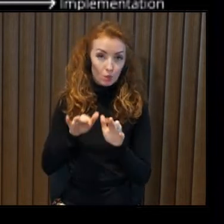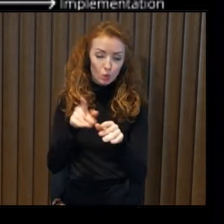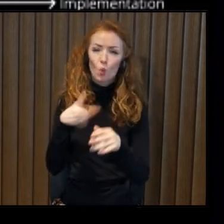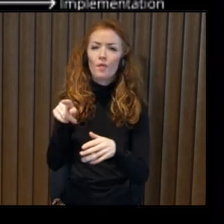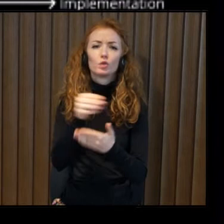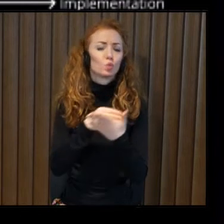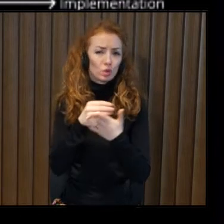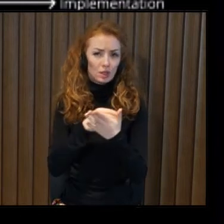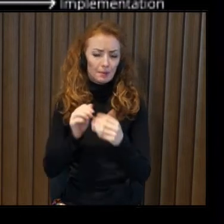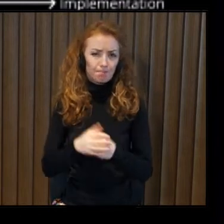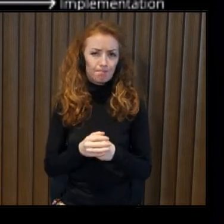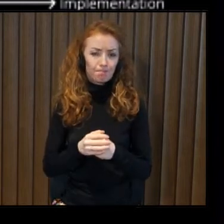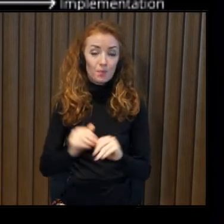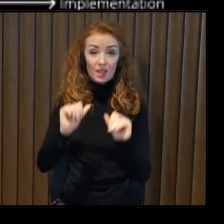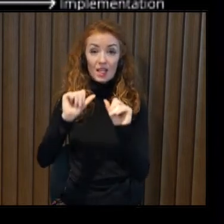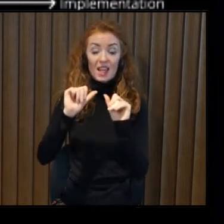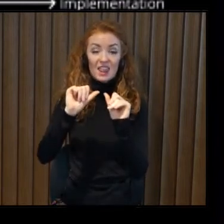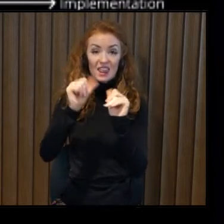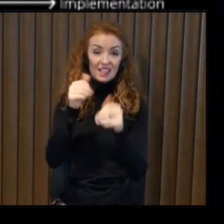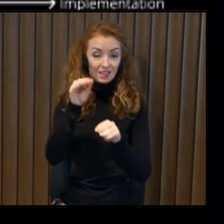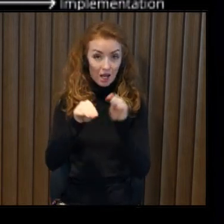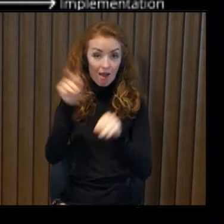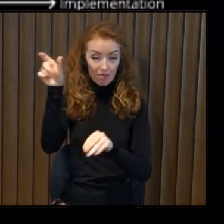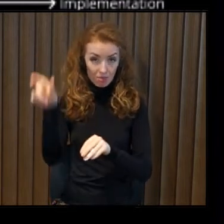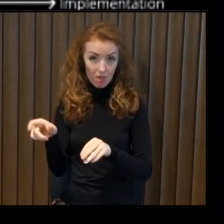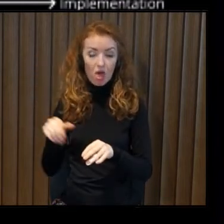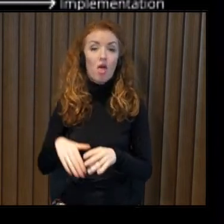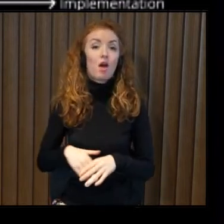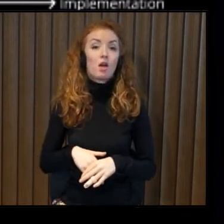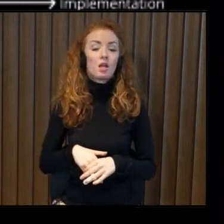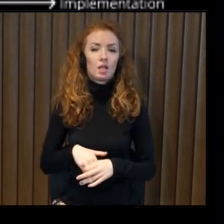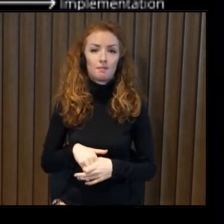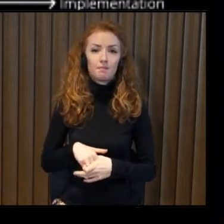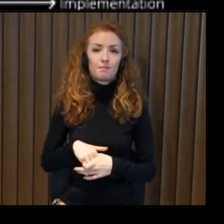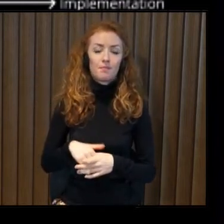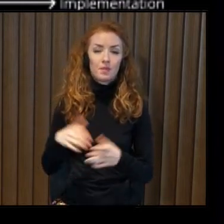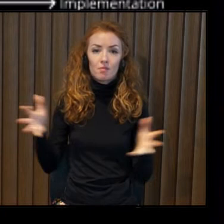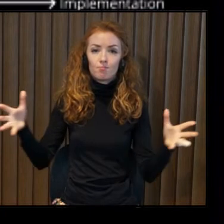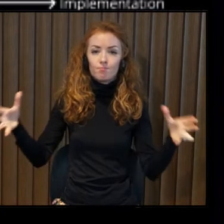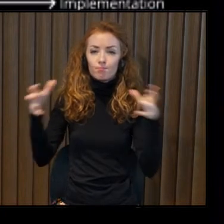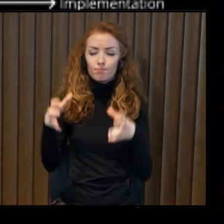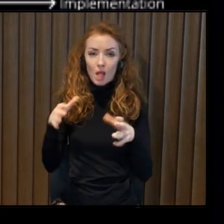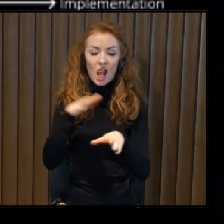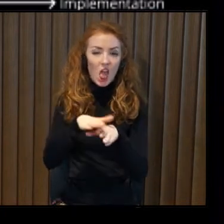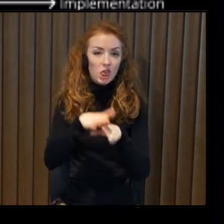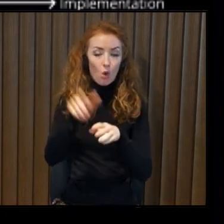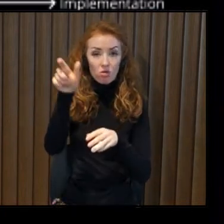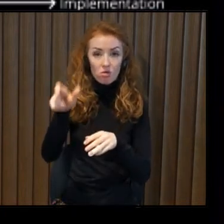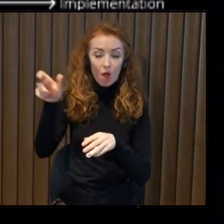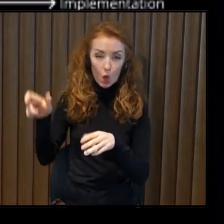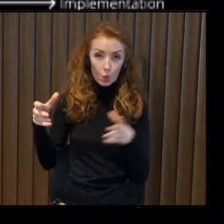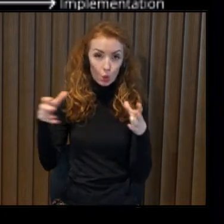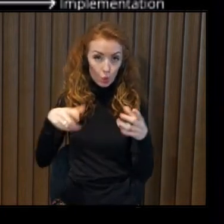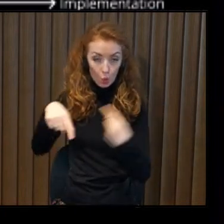will bring some user groups into the design process towards the end to kind of test